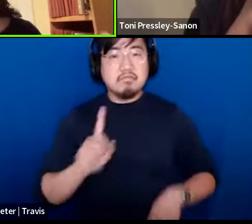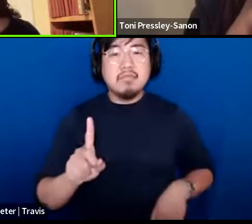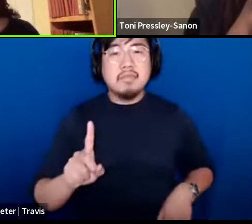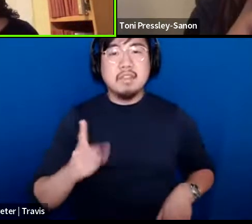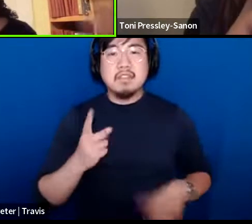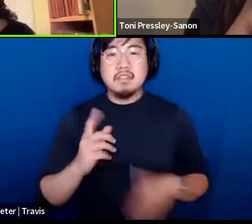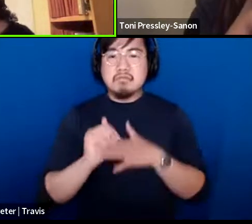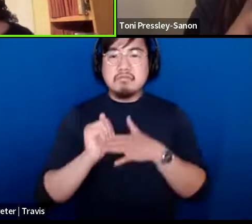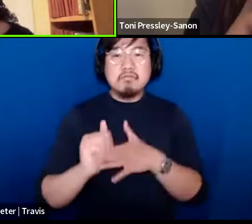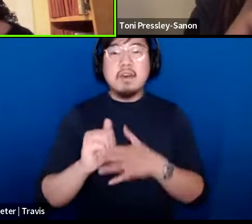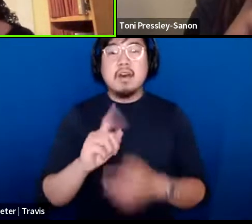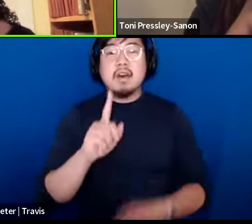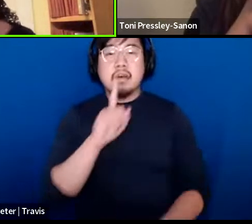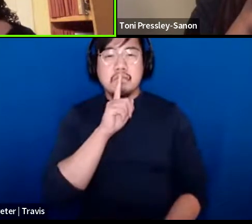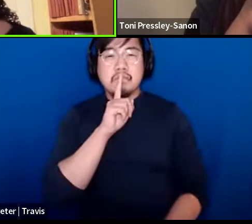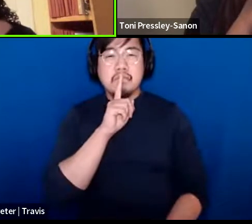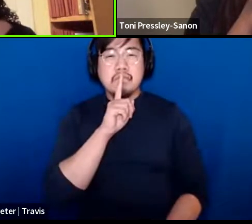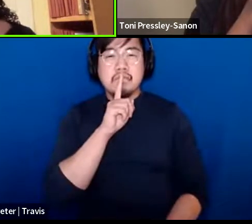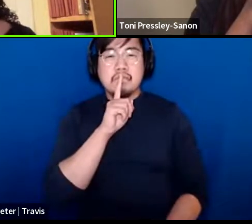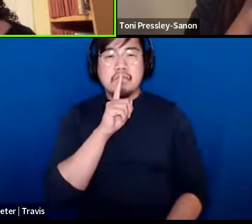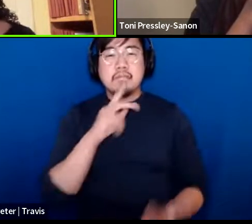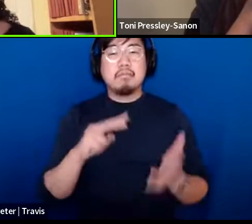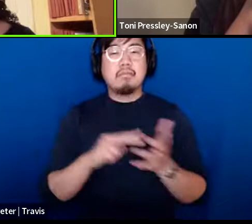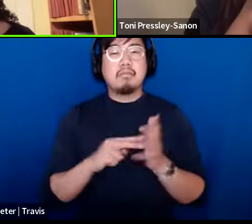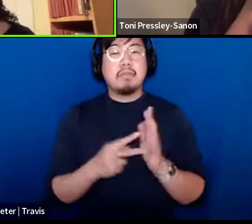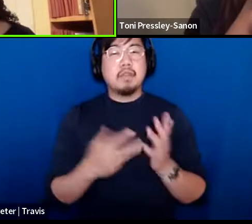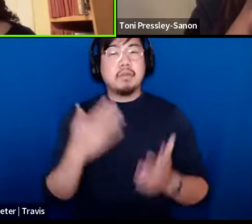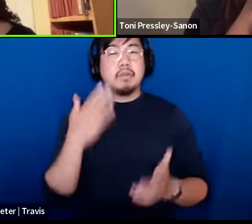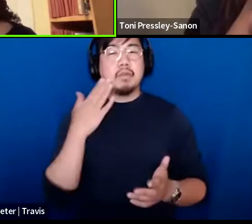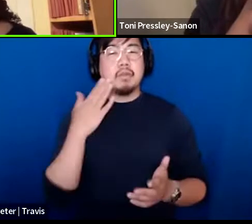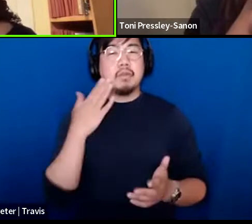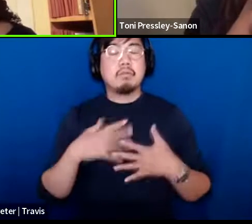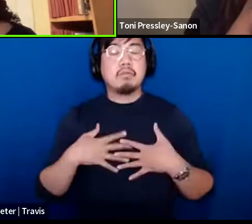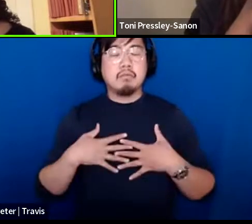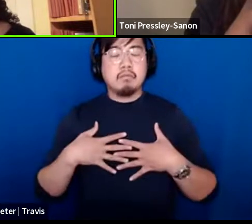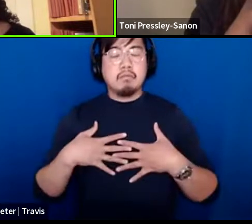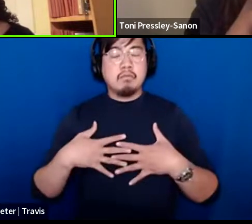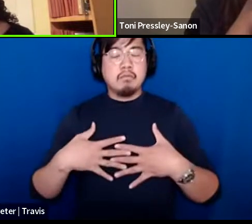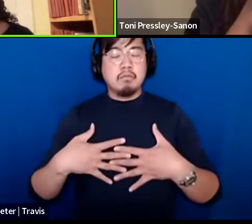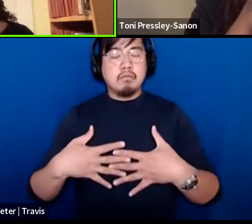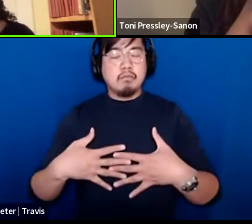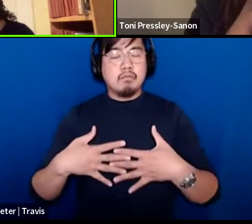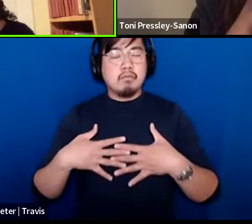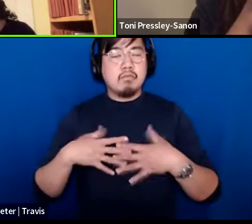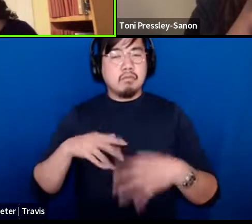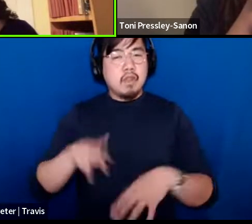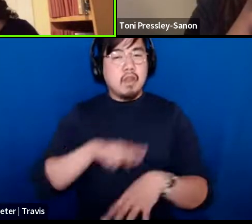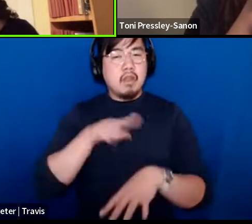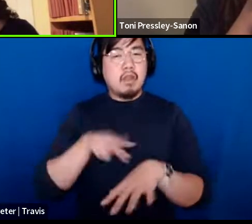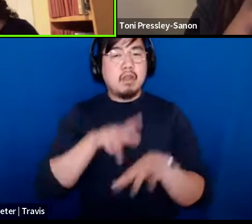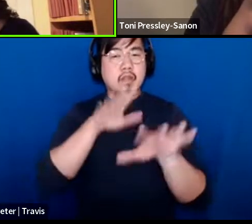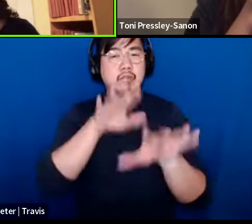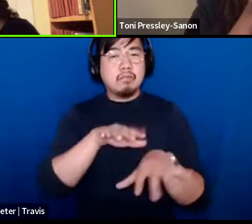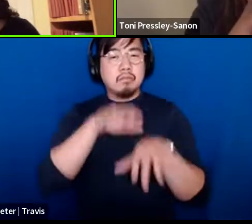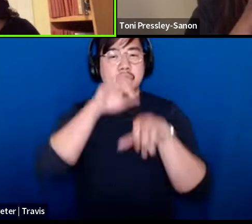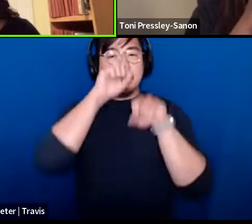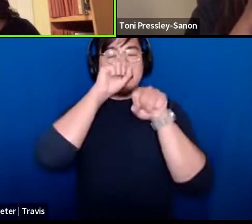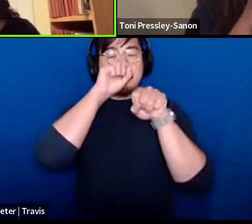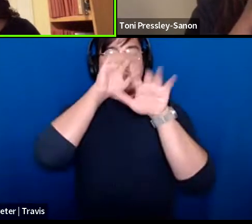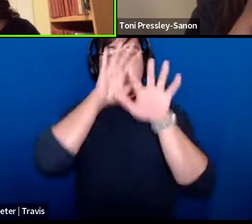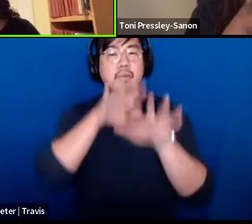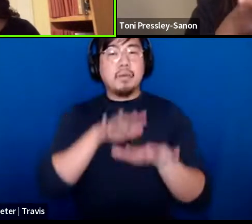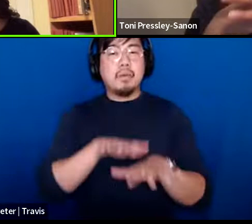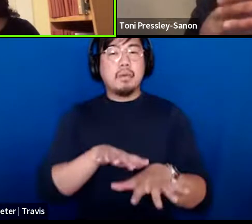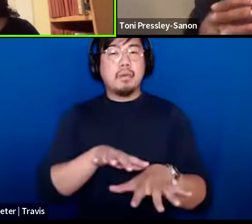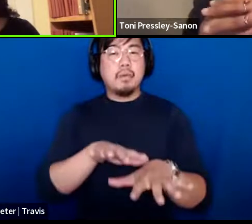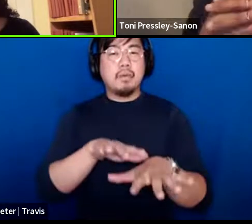in charge. Our breath is just naturally coming in and out of our bodies. And if we can slow down enough